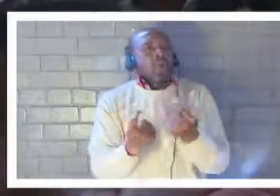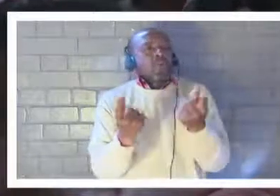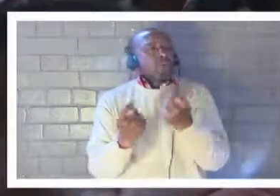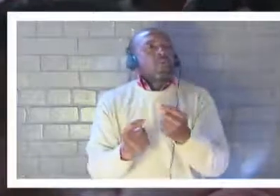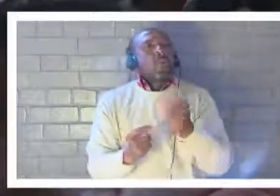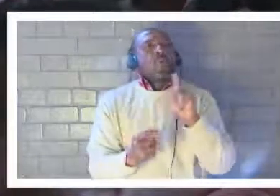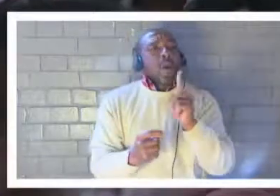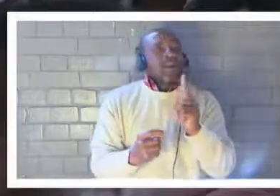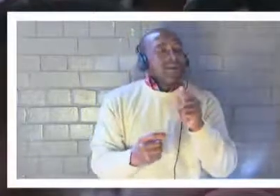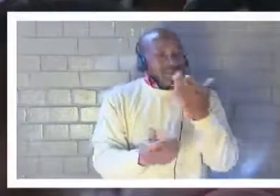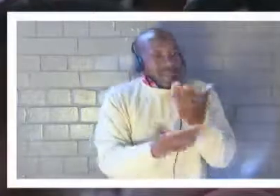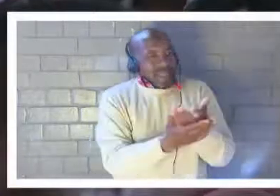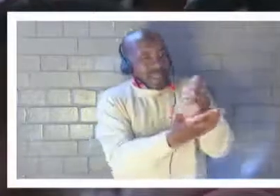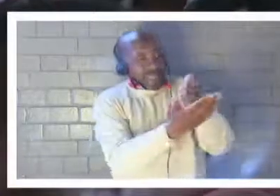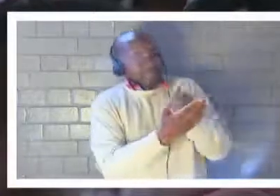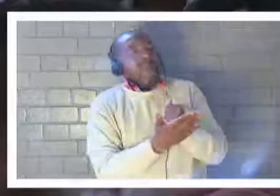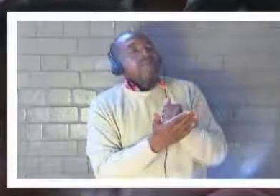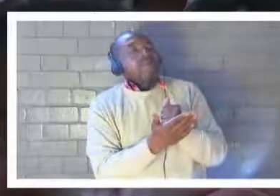I think that's the way forward.